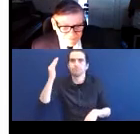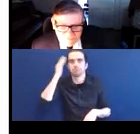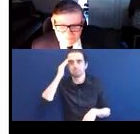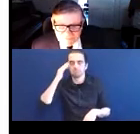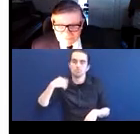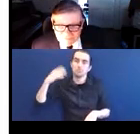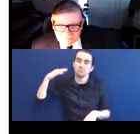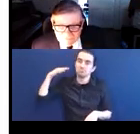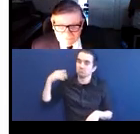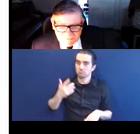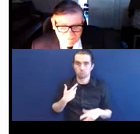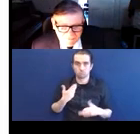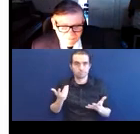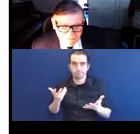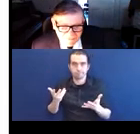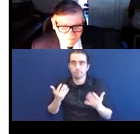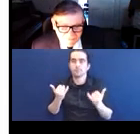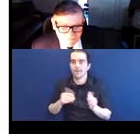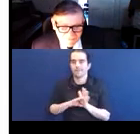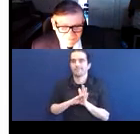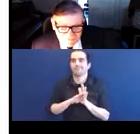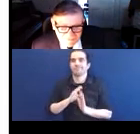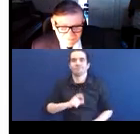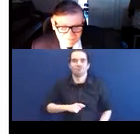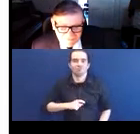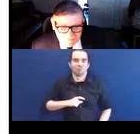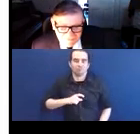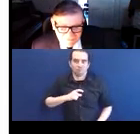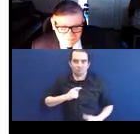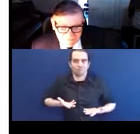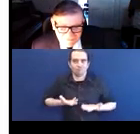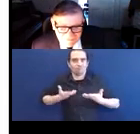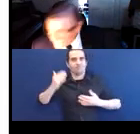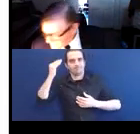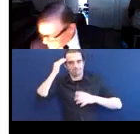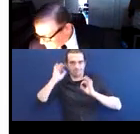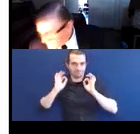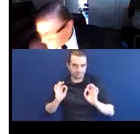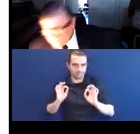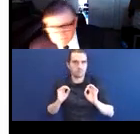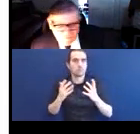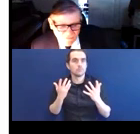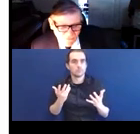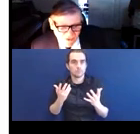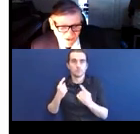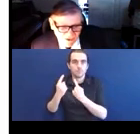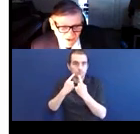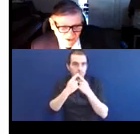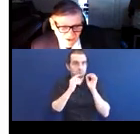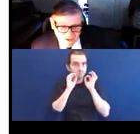understanding in workplaces, and more funding for more